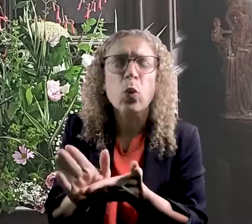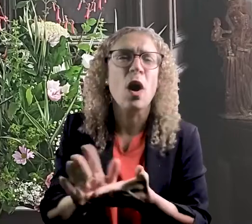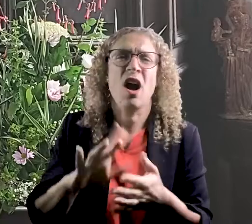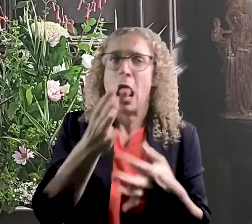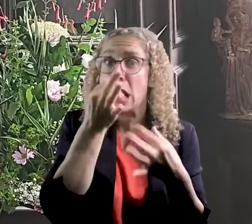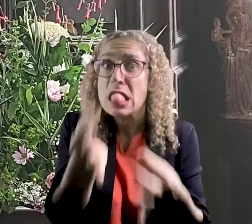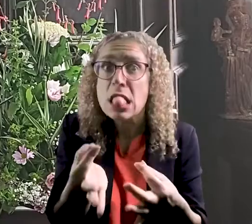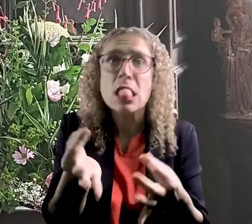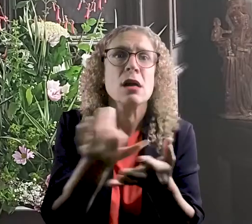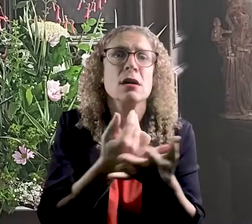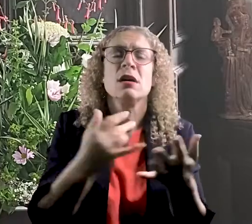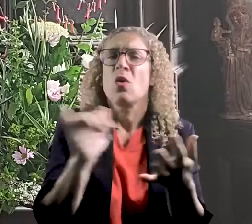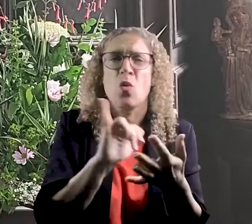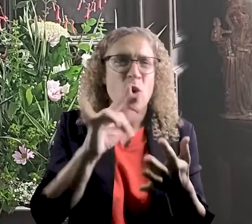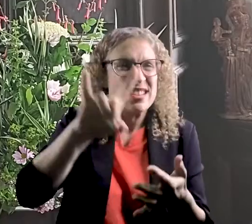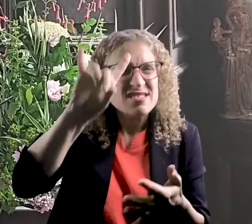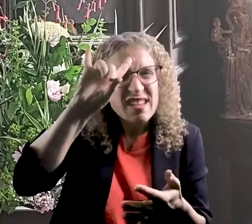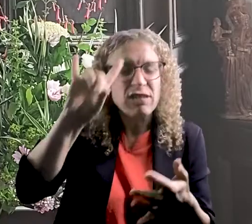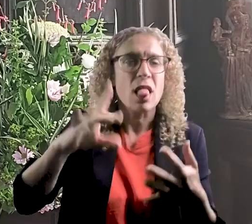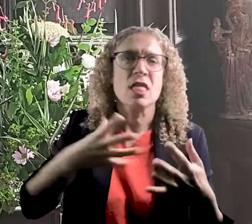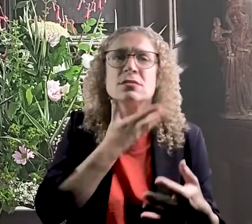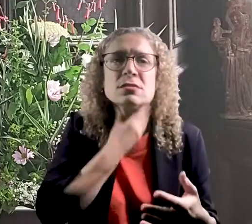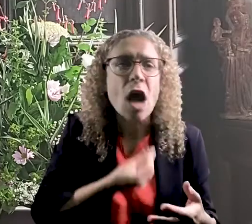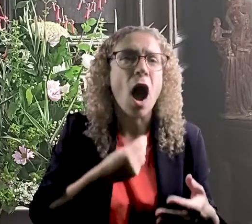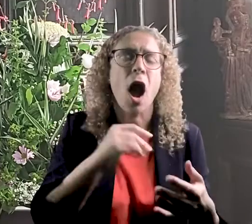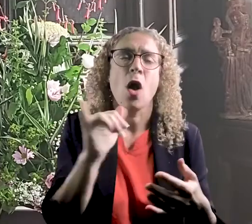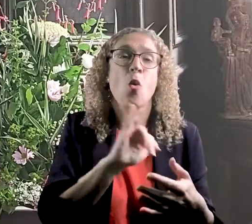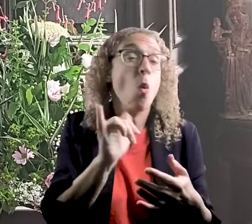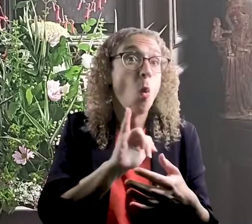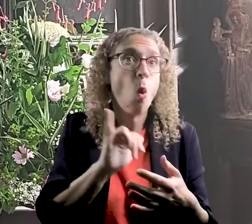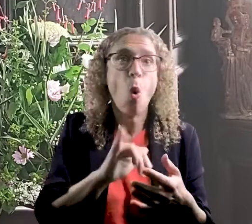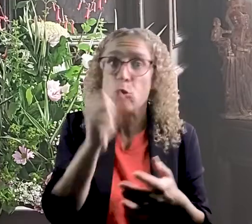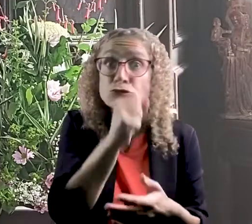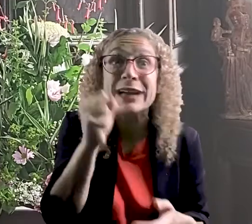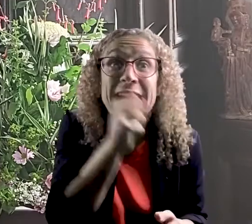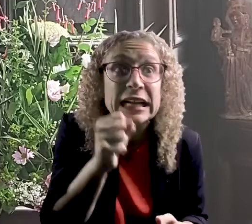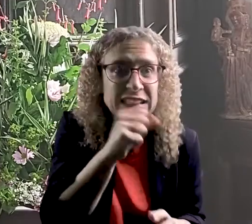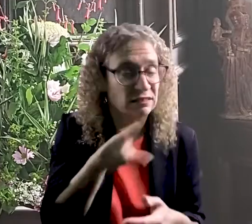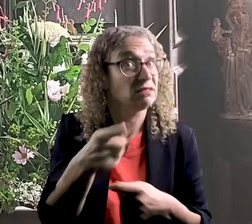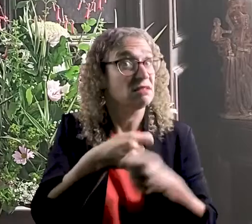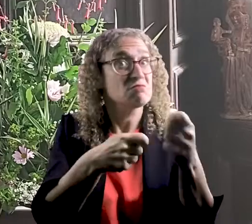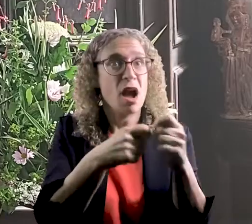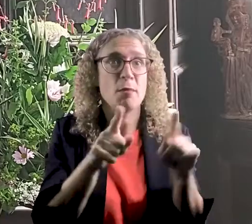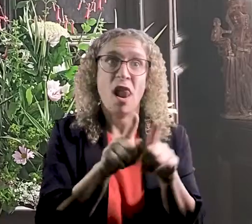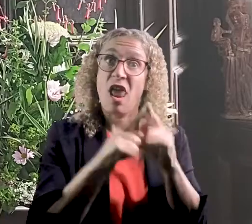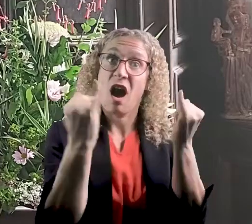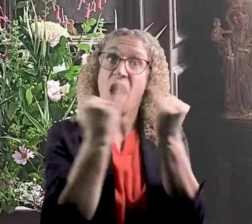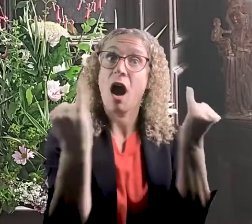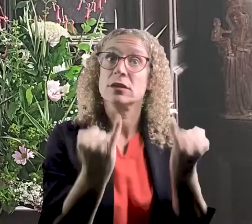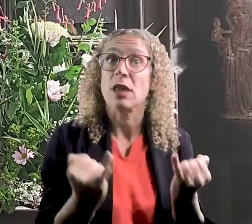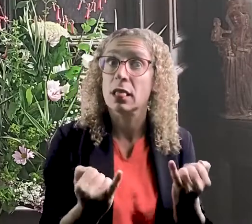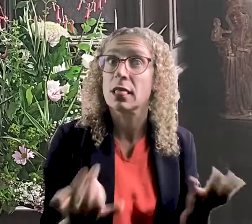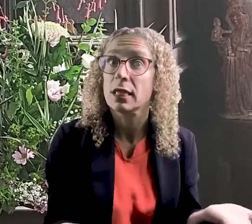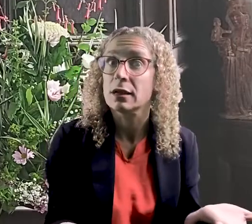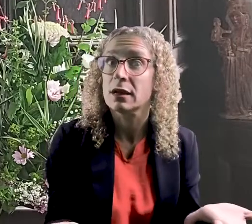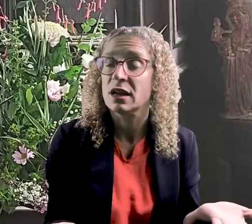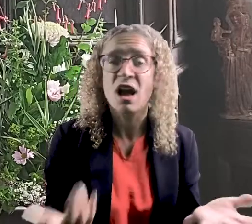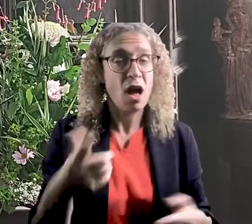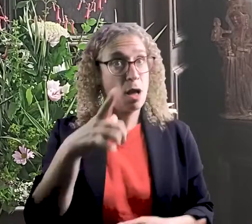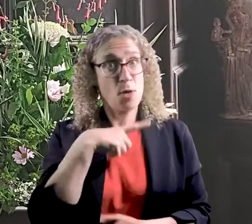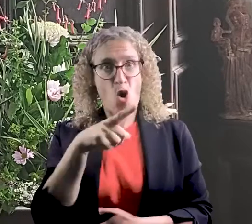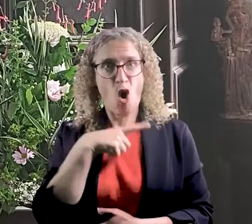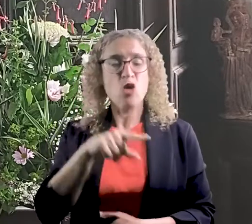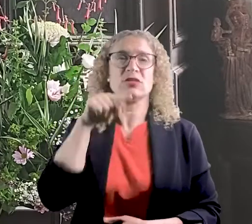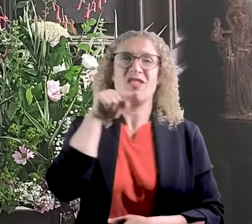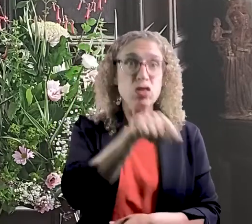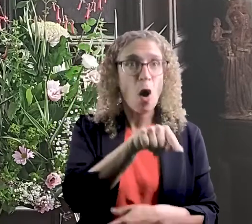impurity, lust, evil desires and greed, which is idolatry. Because of these, the